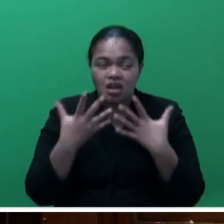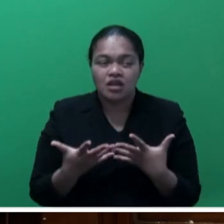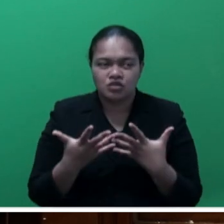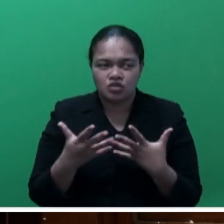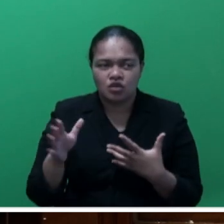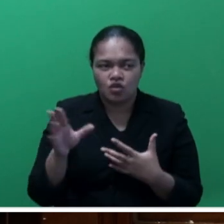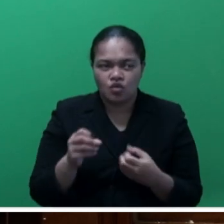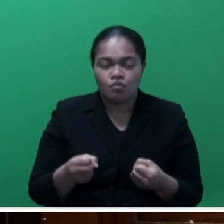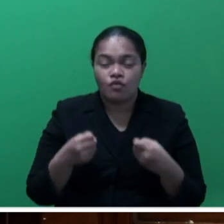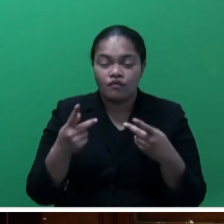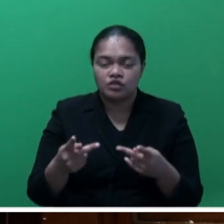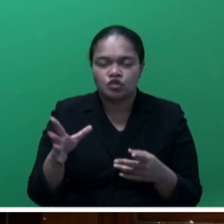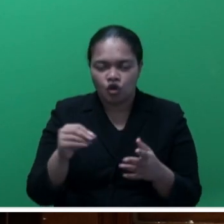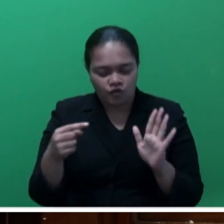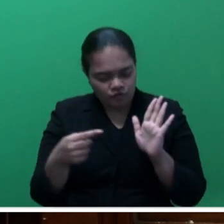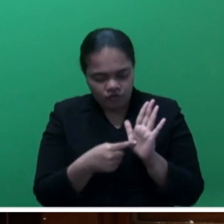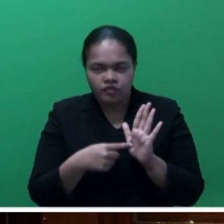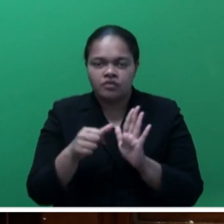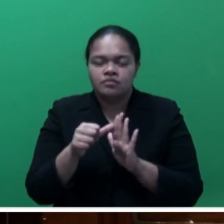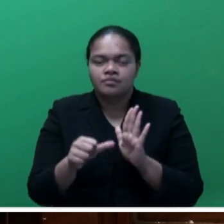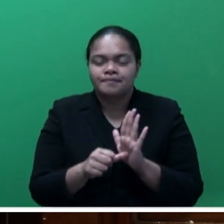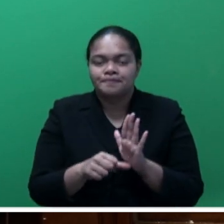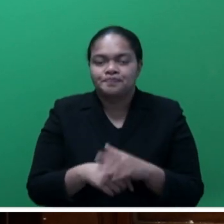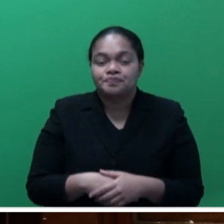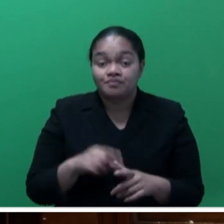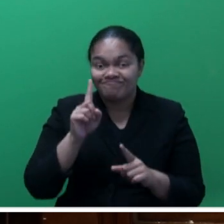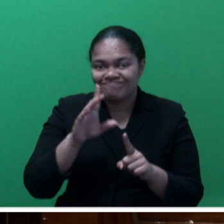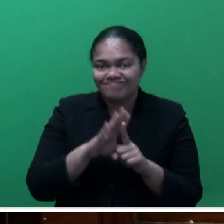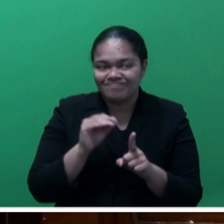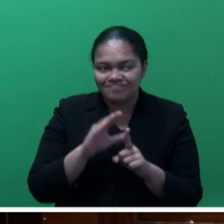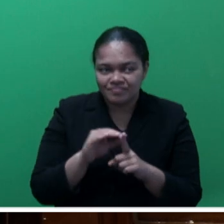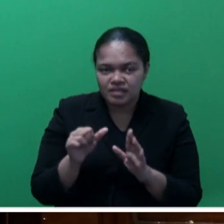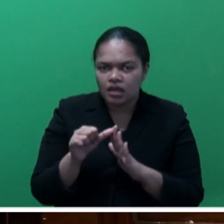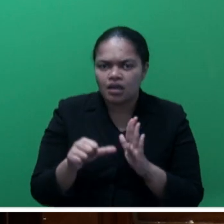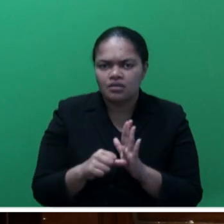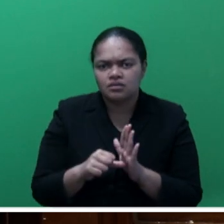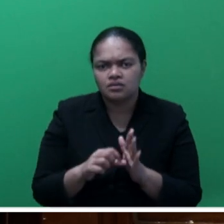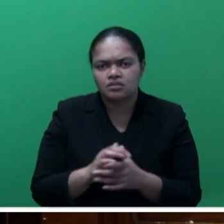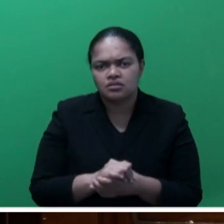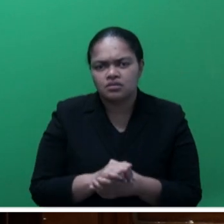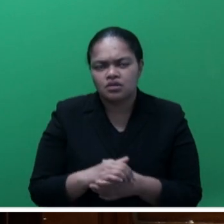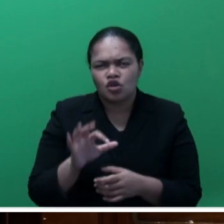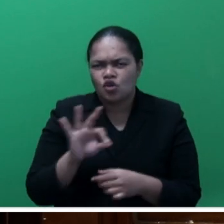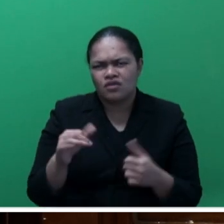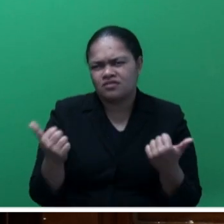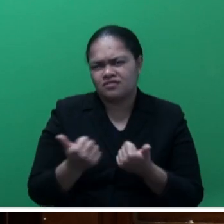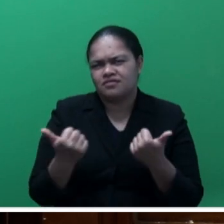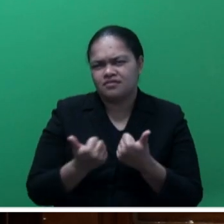of the provisions of that Act. For example, the Act does not create sufficient